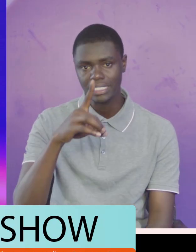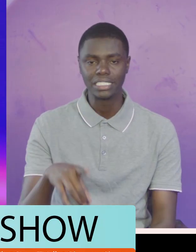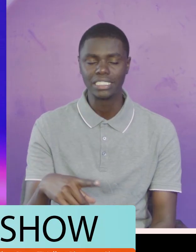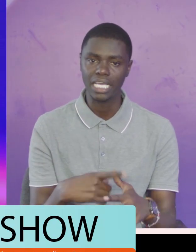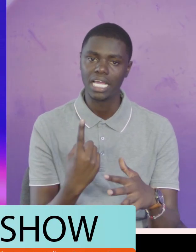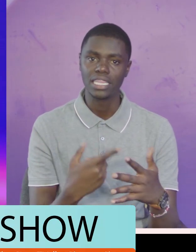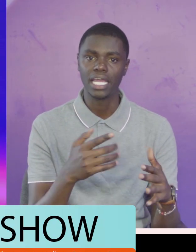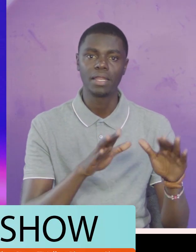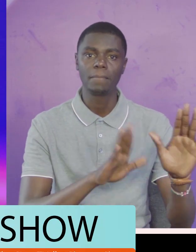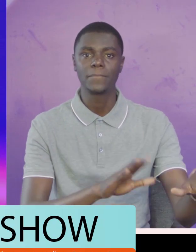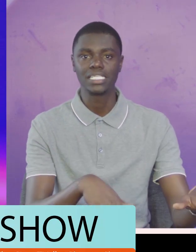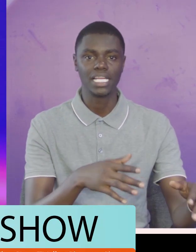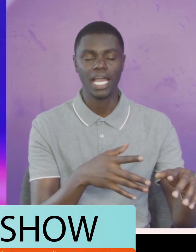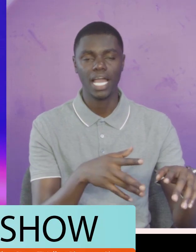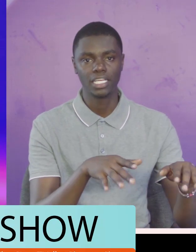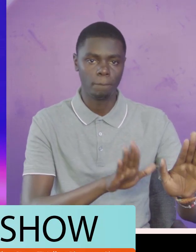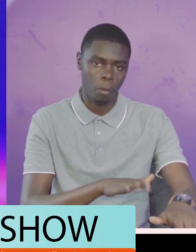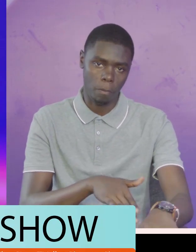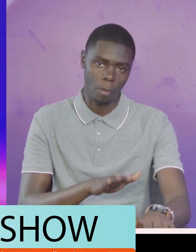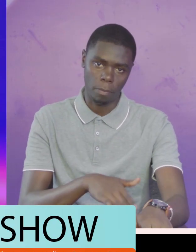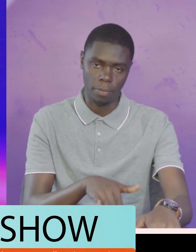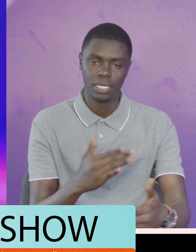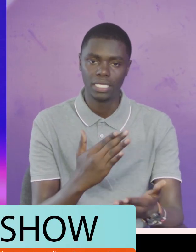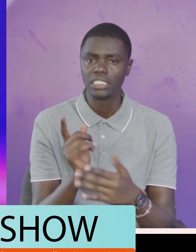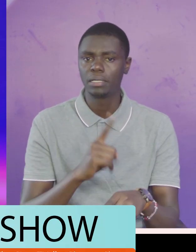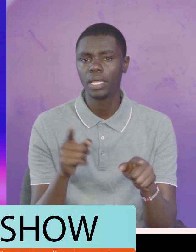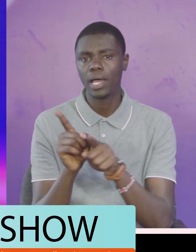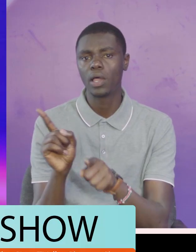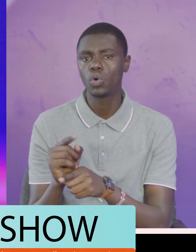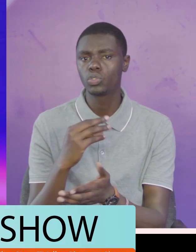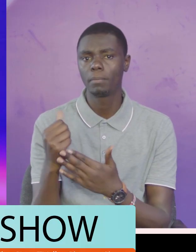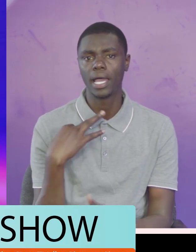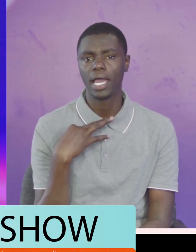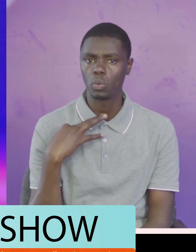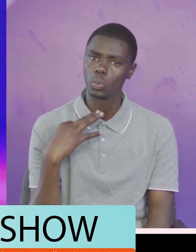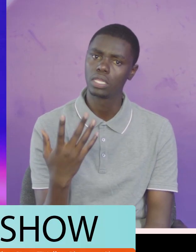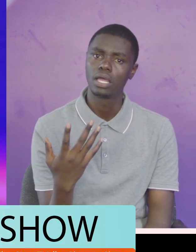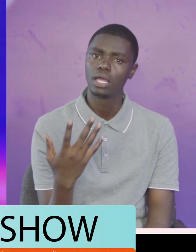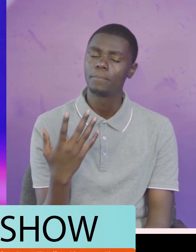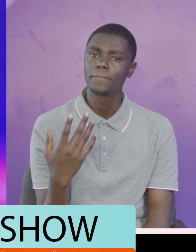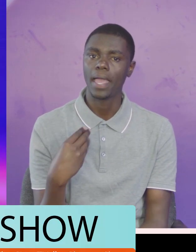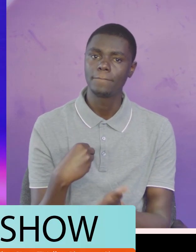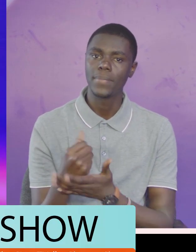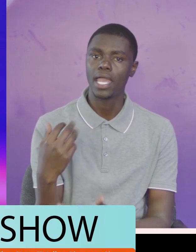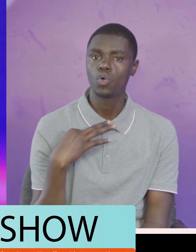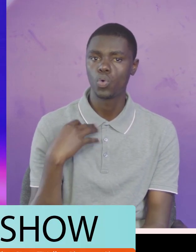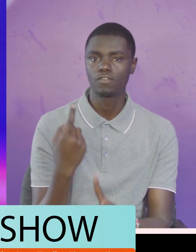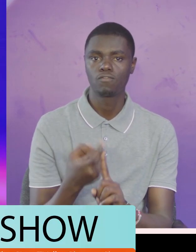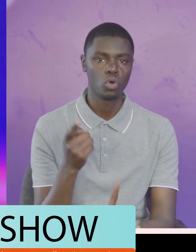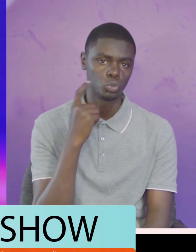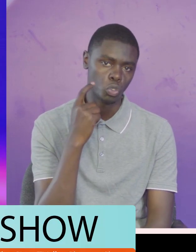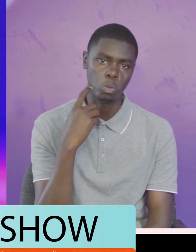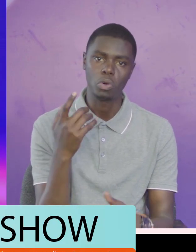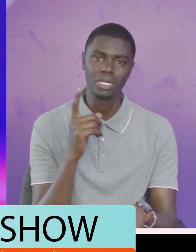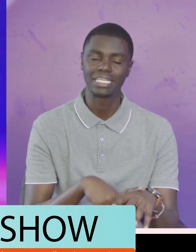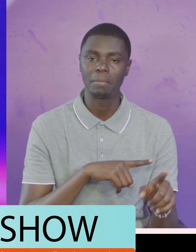and just get my tailor to fix them up. And sometimes I also buy clothes. I mean, I just buy clothes from